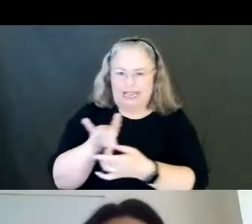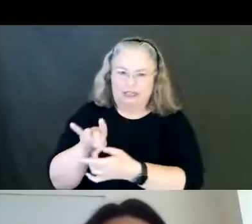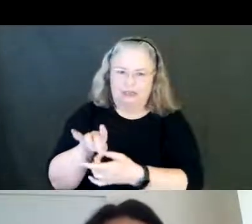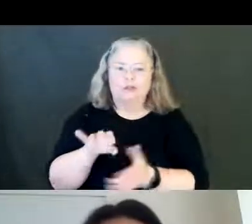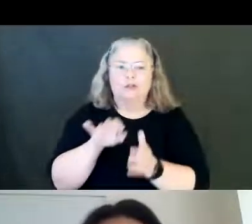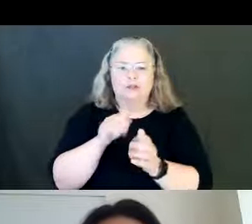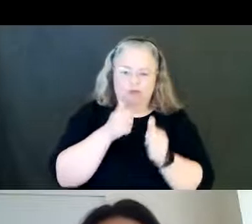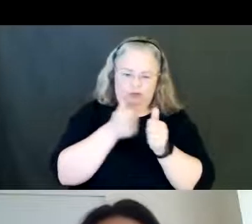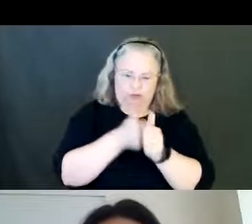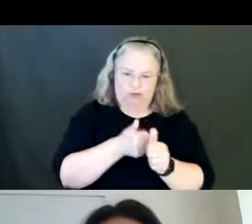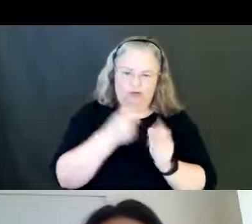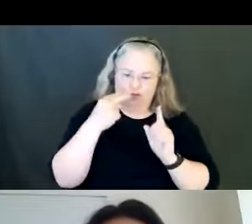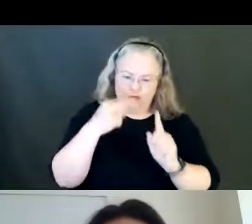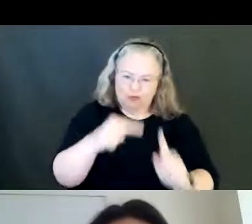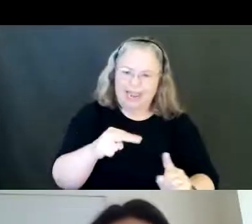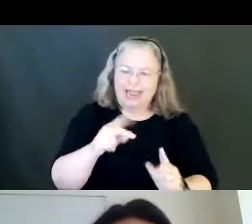Tracking attendance.